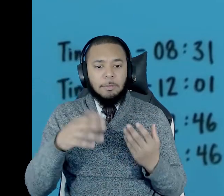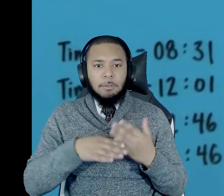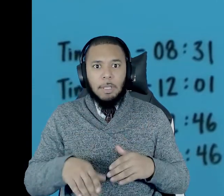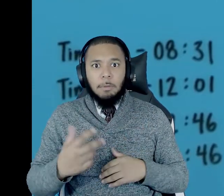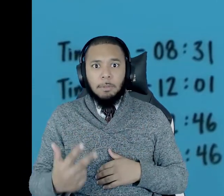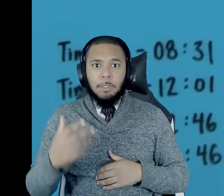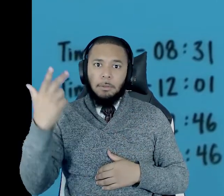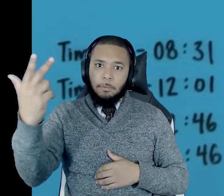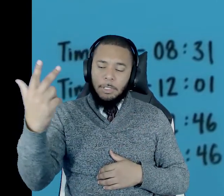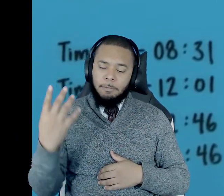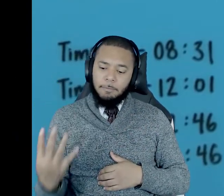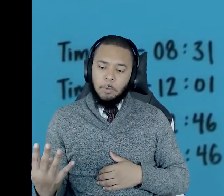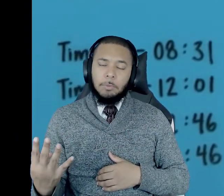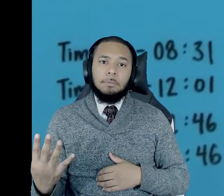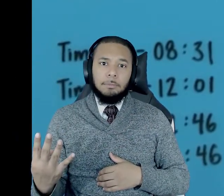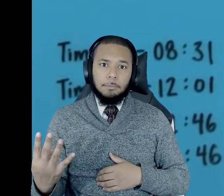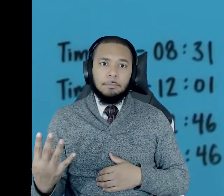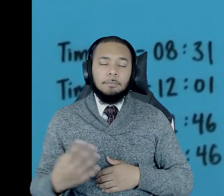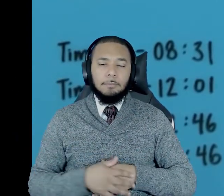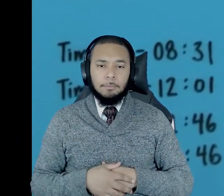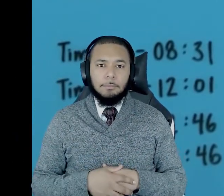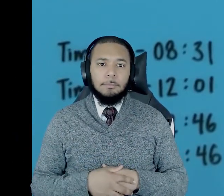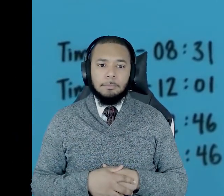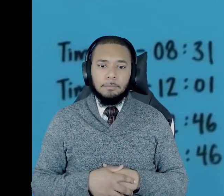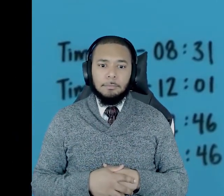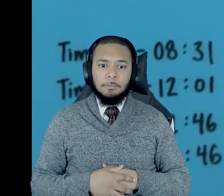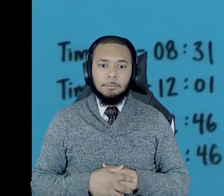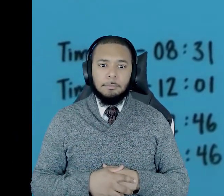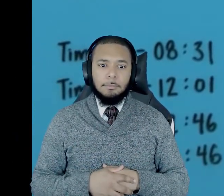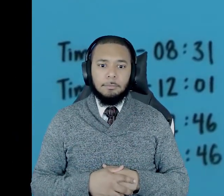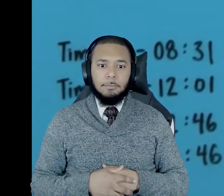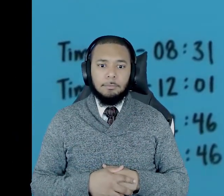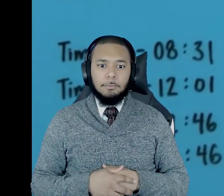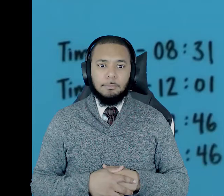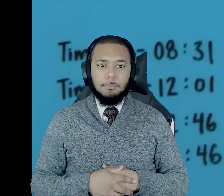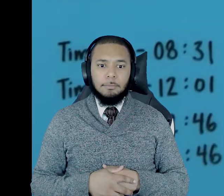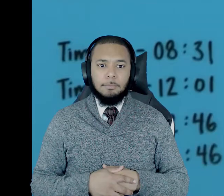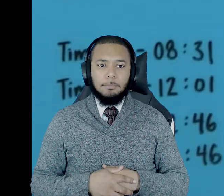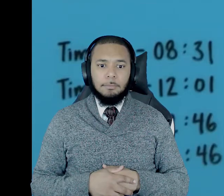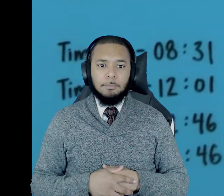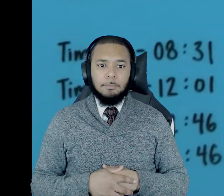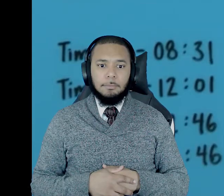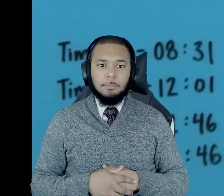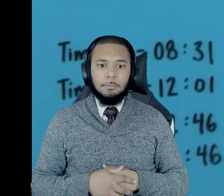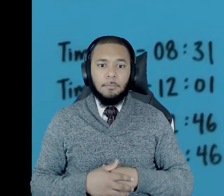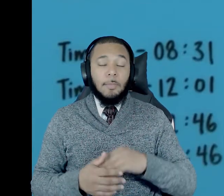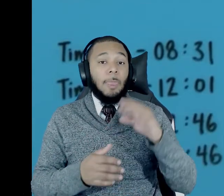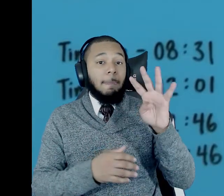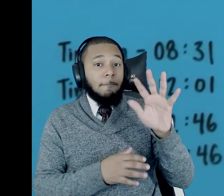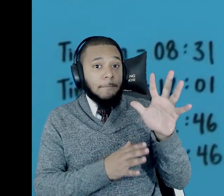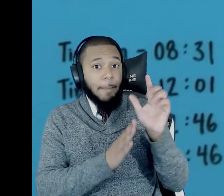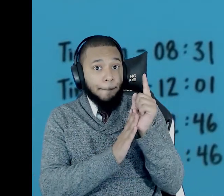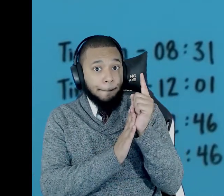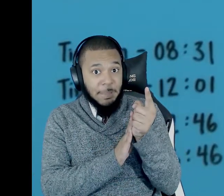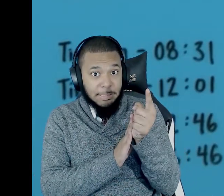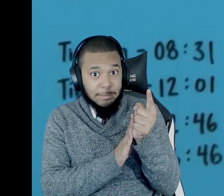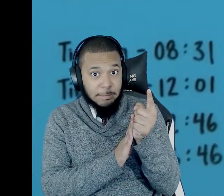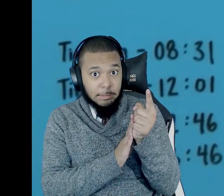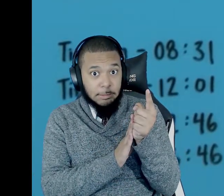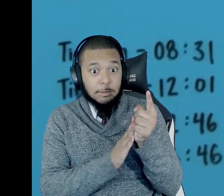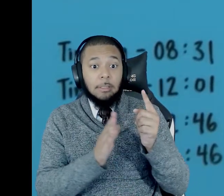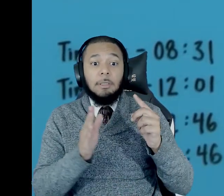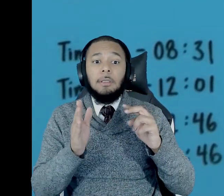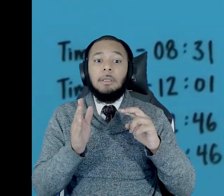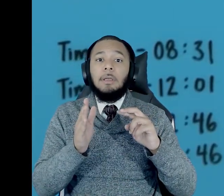by 3 is 3, and 12 divided by 3 is 4. So 45 minutes out